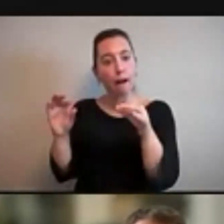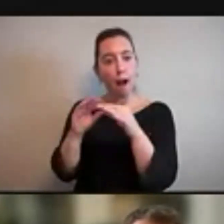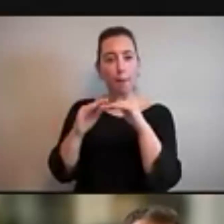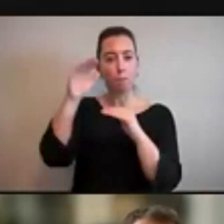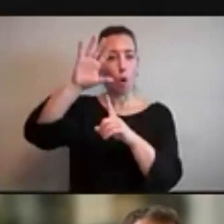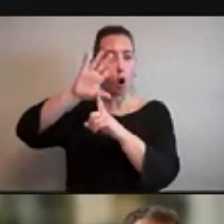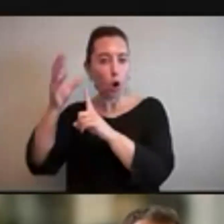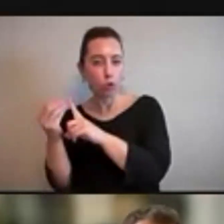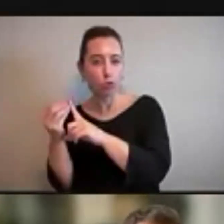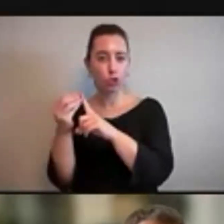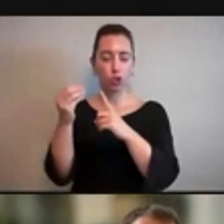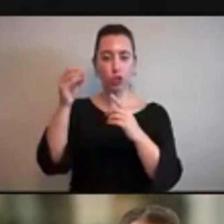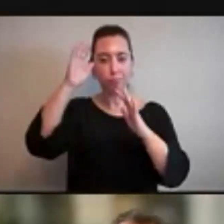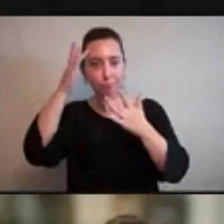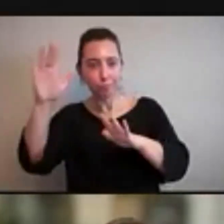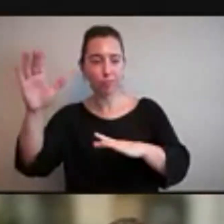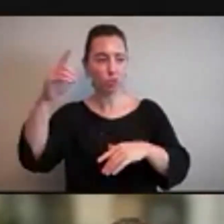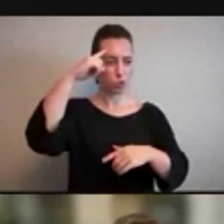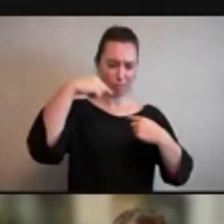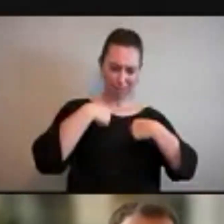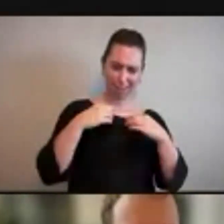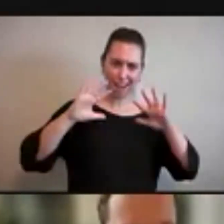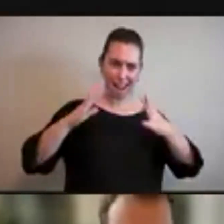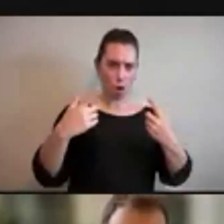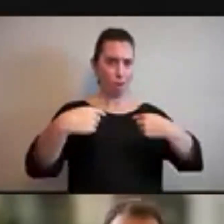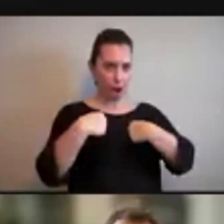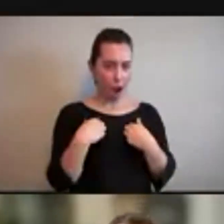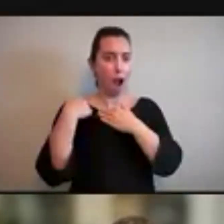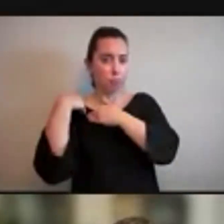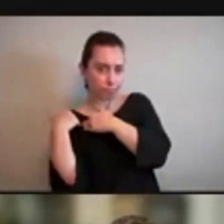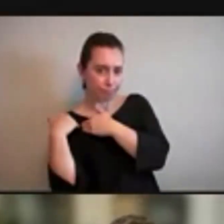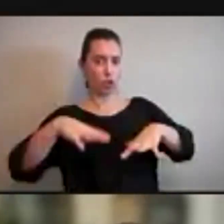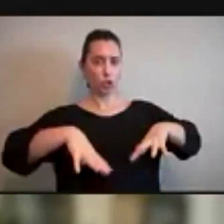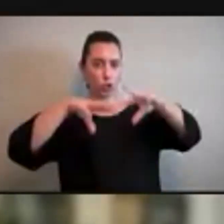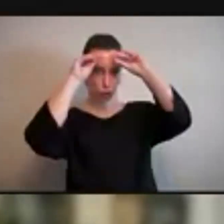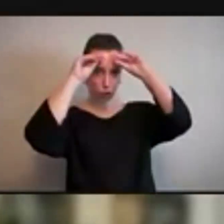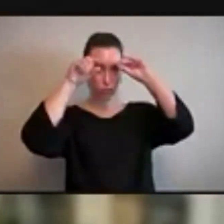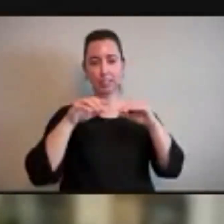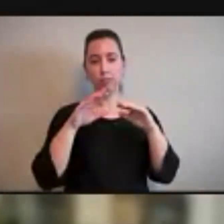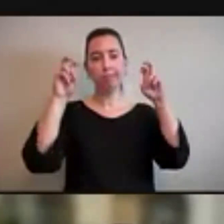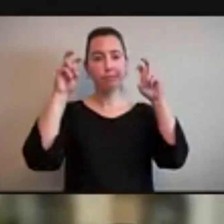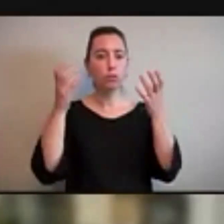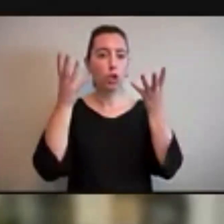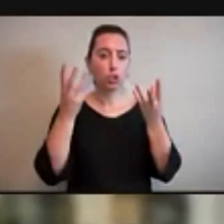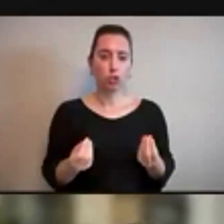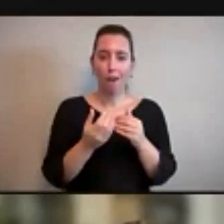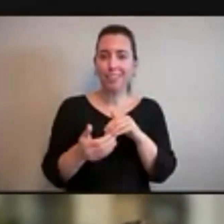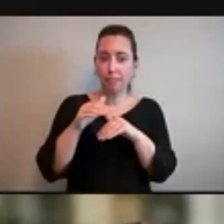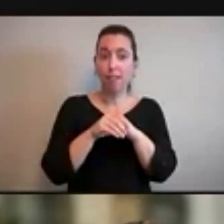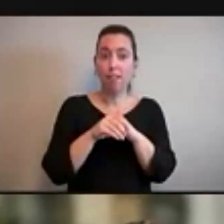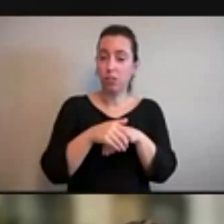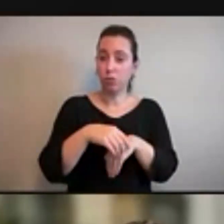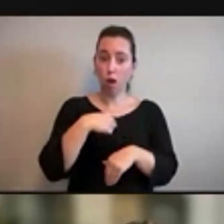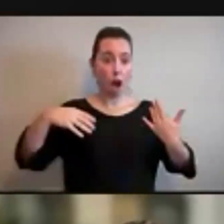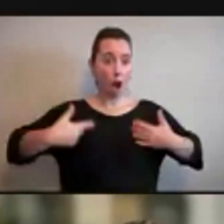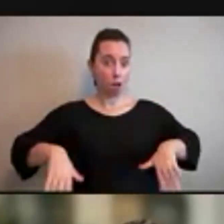and making people do the right thing more for maybe more a soft skill approach to that. And I must say, I'm I'm very impressed